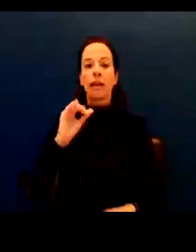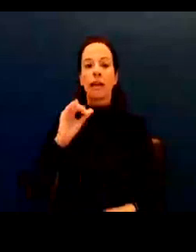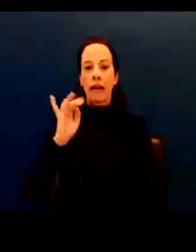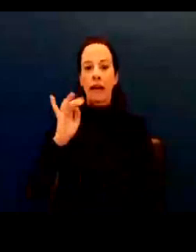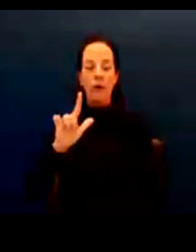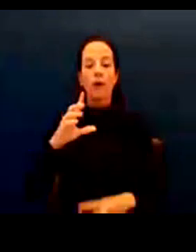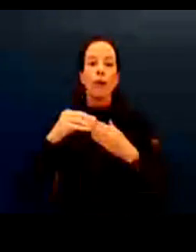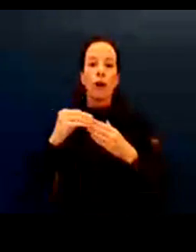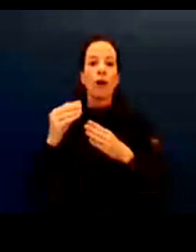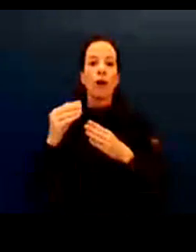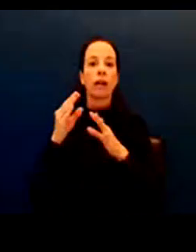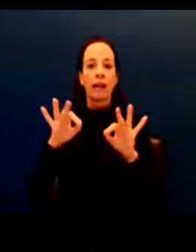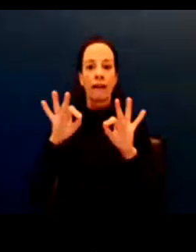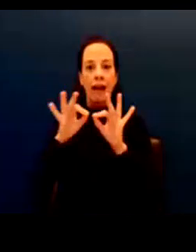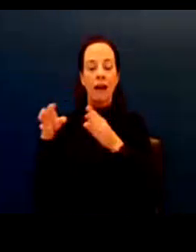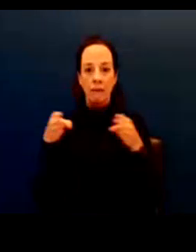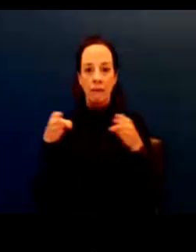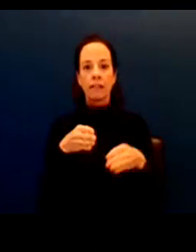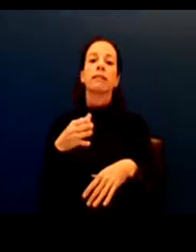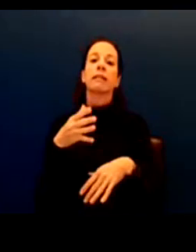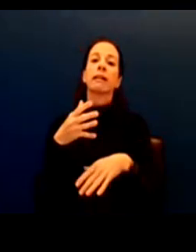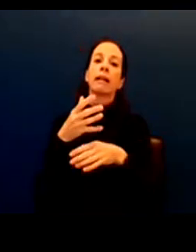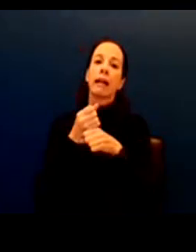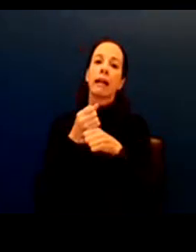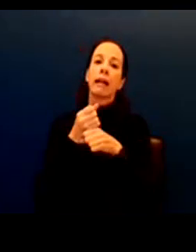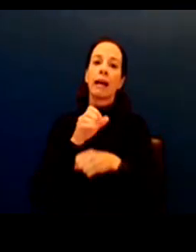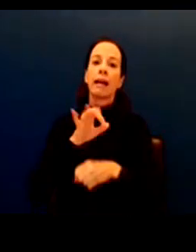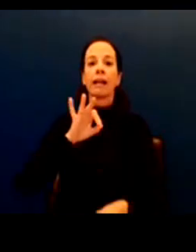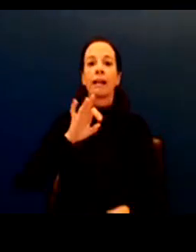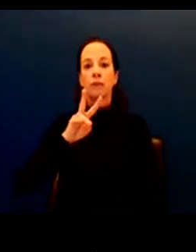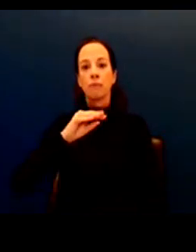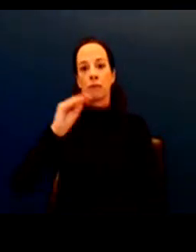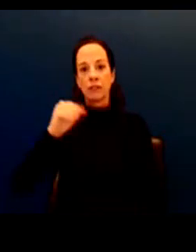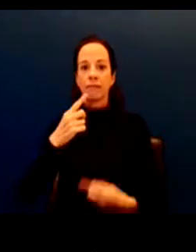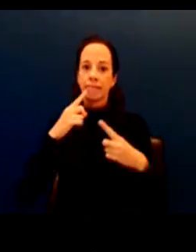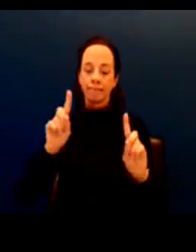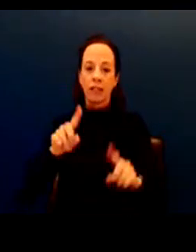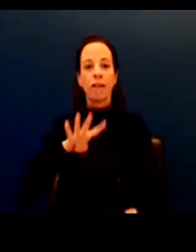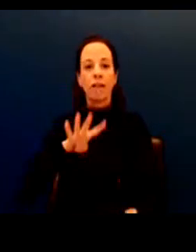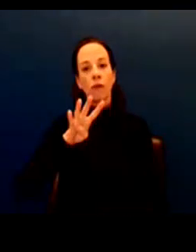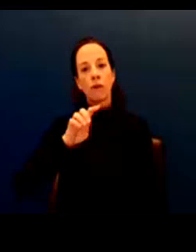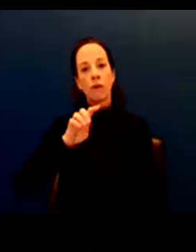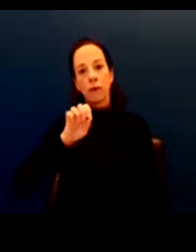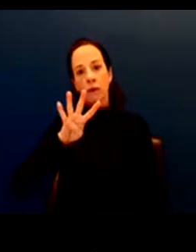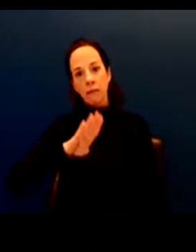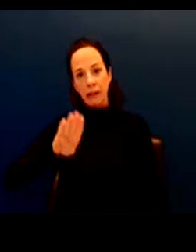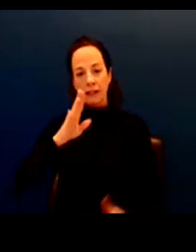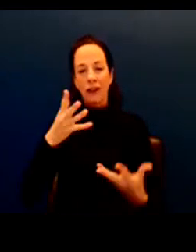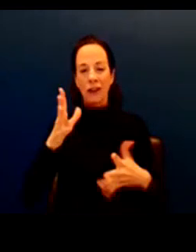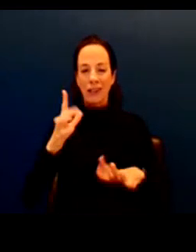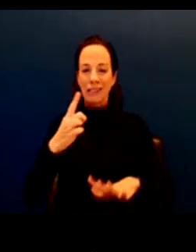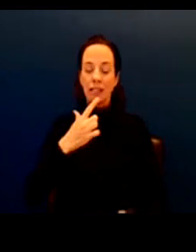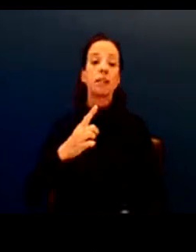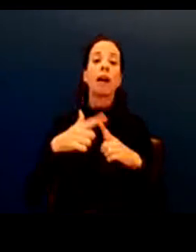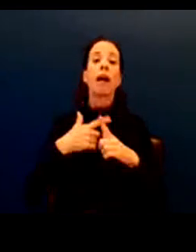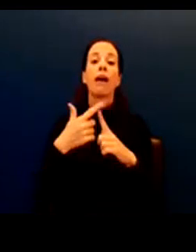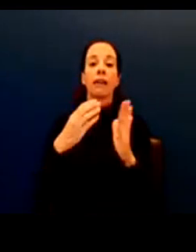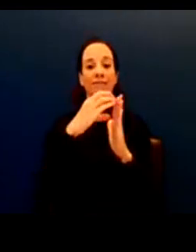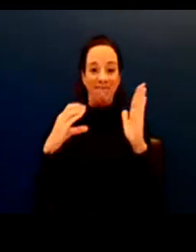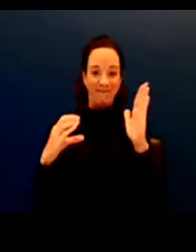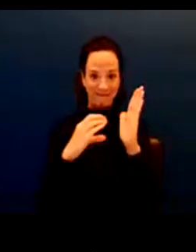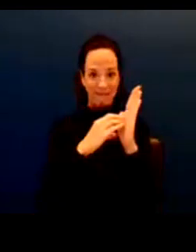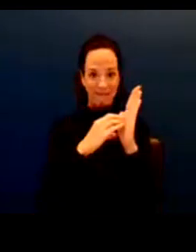which is at 4.4 billion. And the graph below shows how many projects we completed in construction. And that, again, has